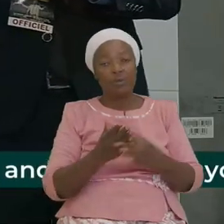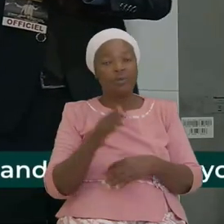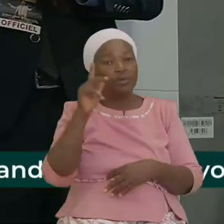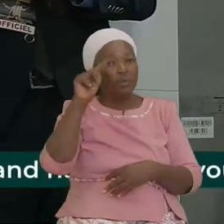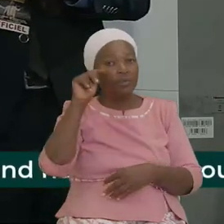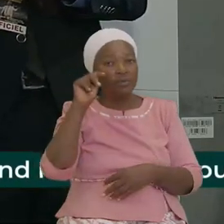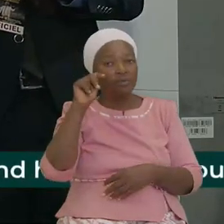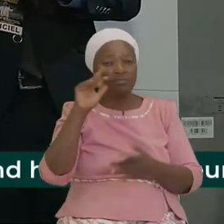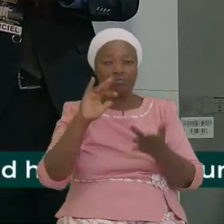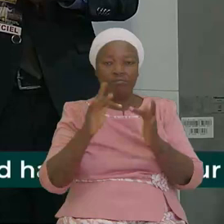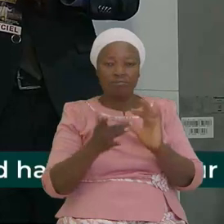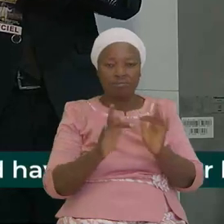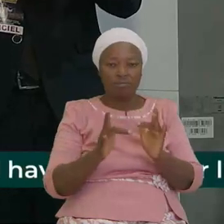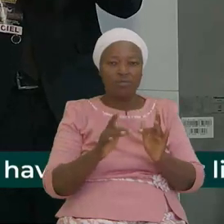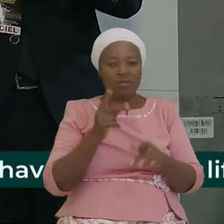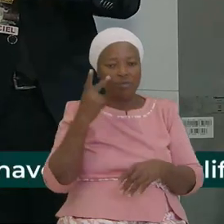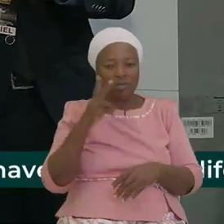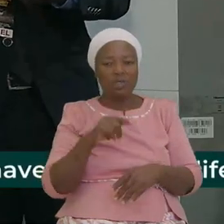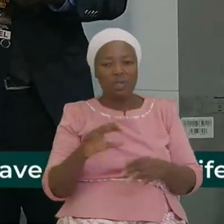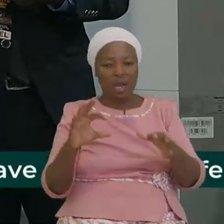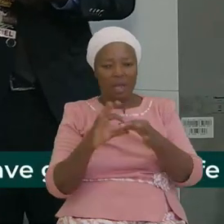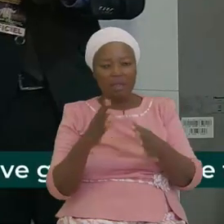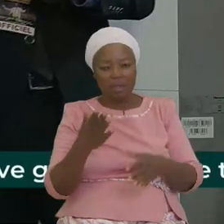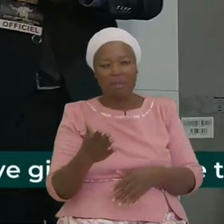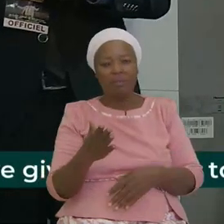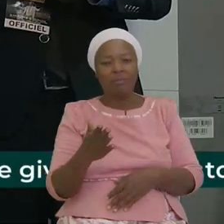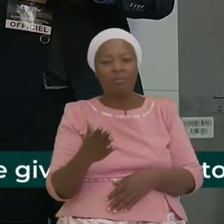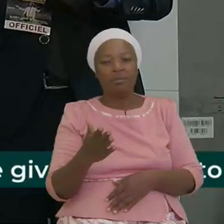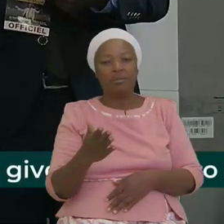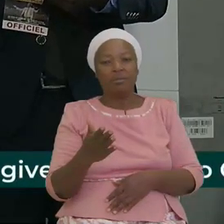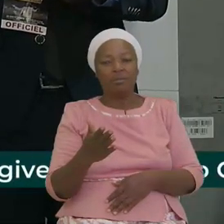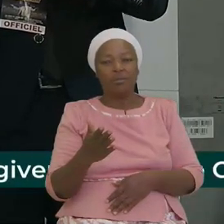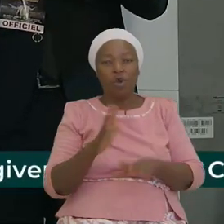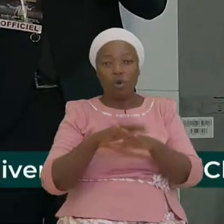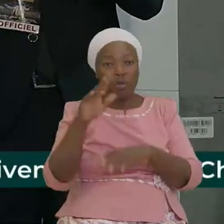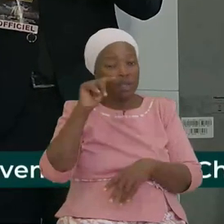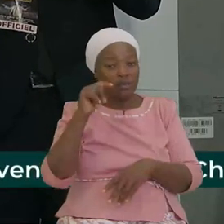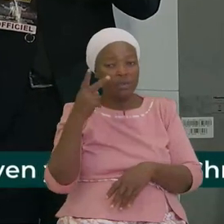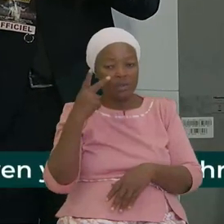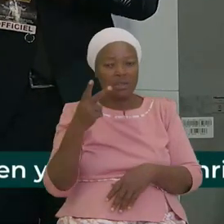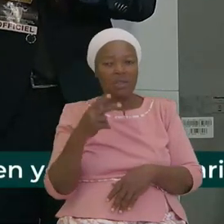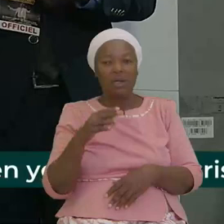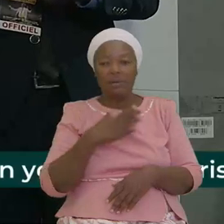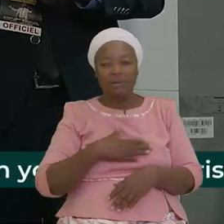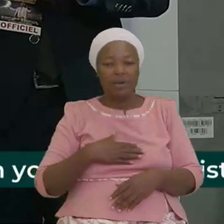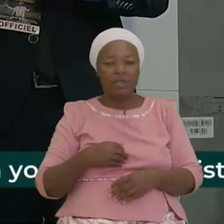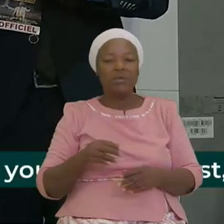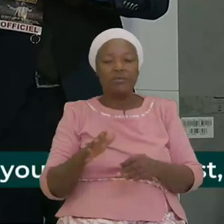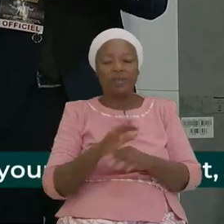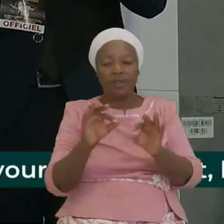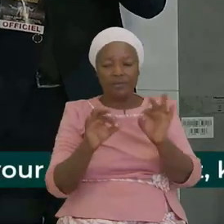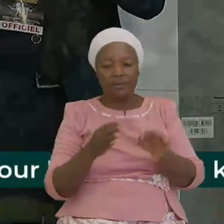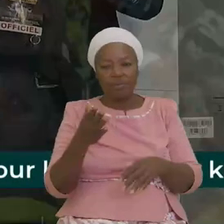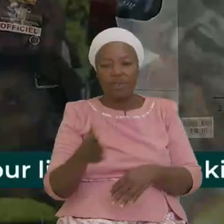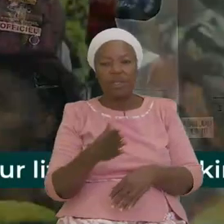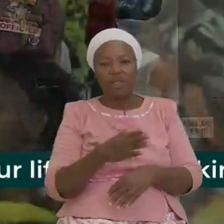If you are watching through television online, you see there's a link below the screen. Please click and